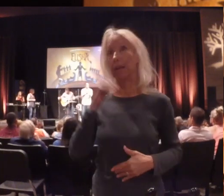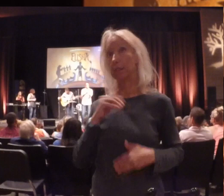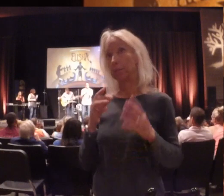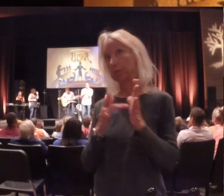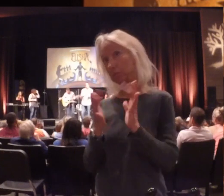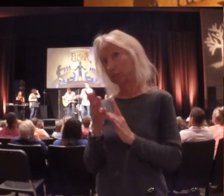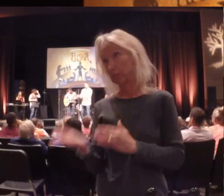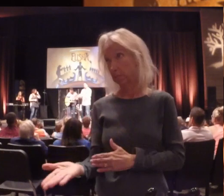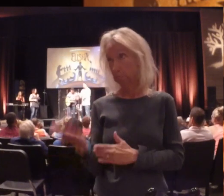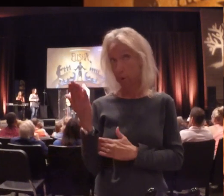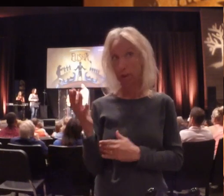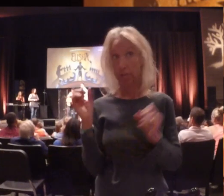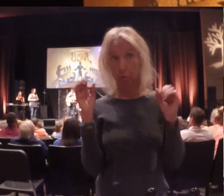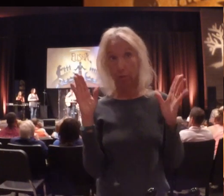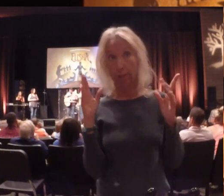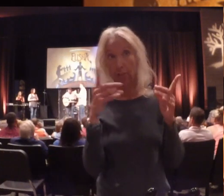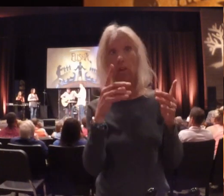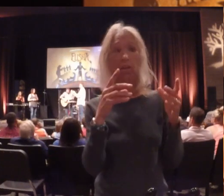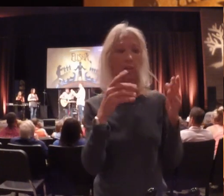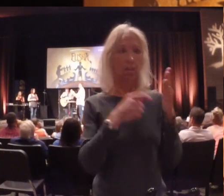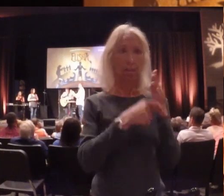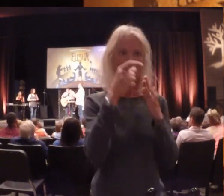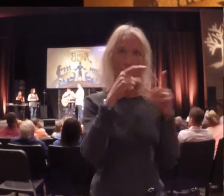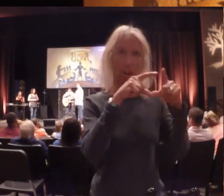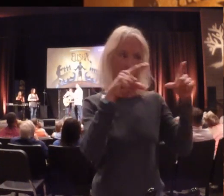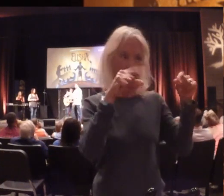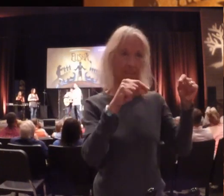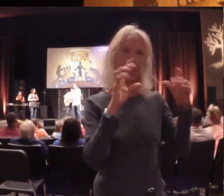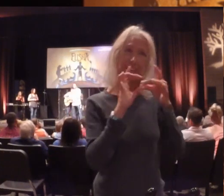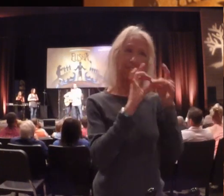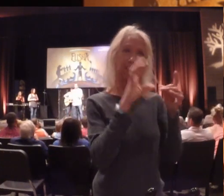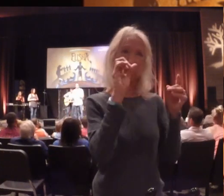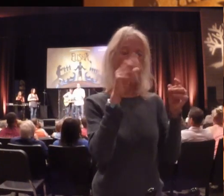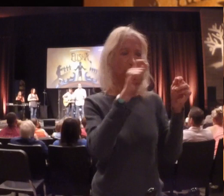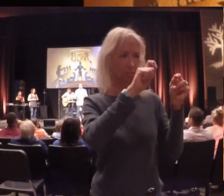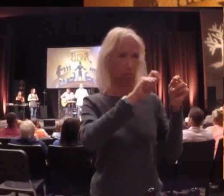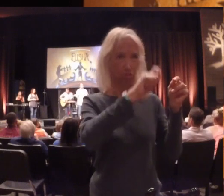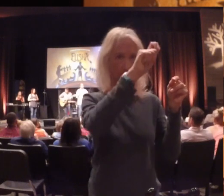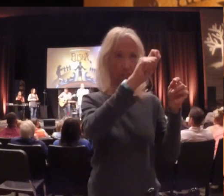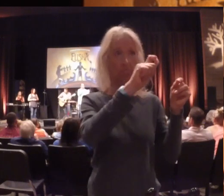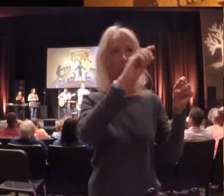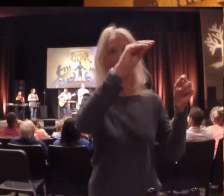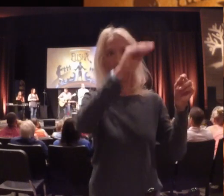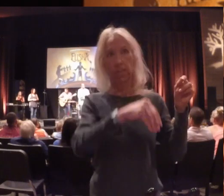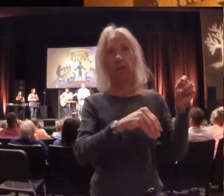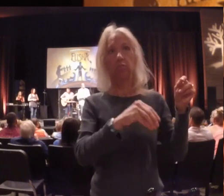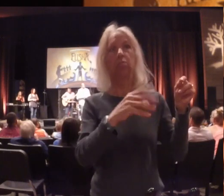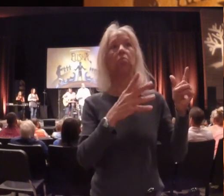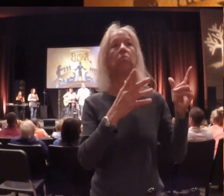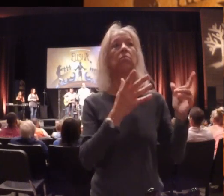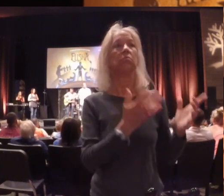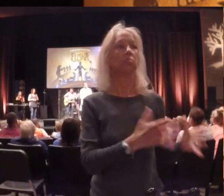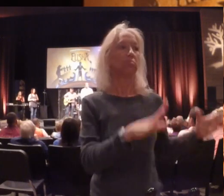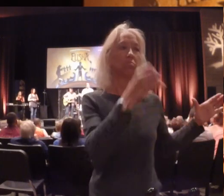If you gave your heart to Jesus this morning, you finally surrendered to him, if you will help us out, just check that on your connection card and let us know. We want to follow up with you